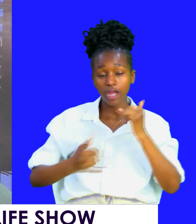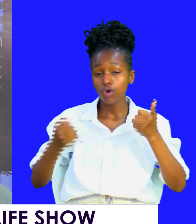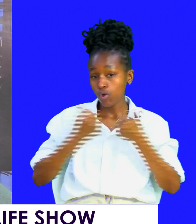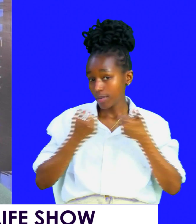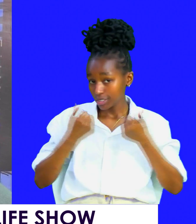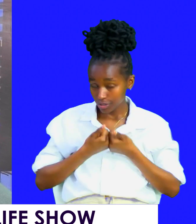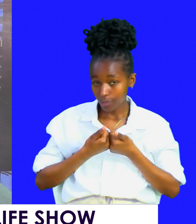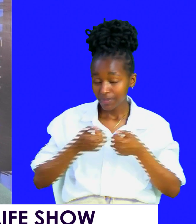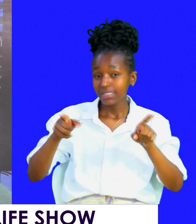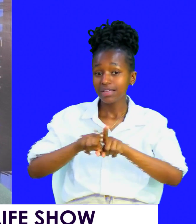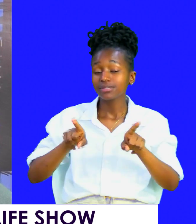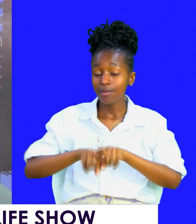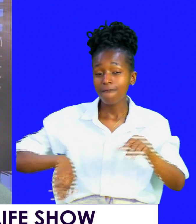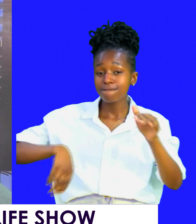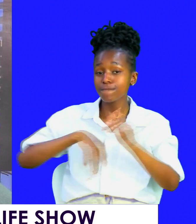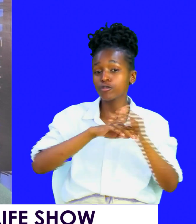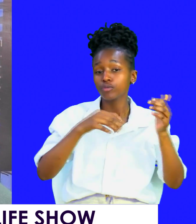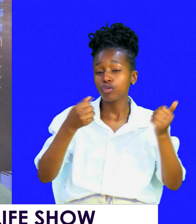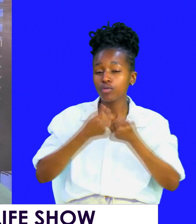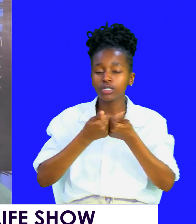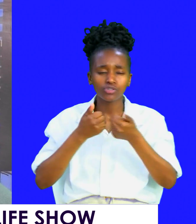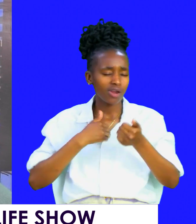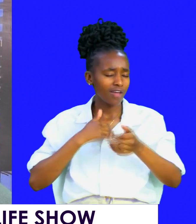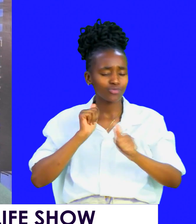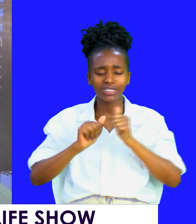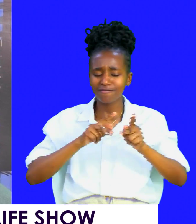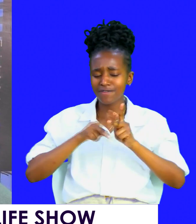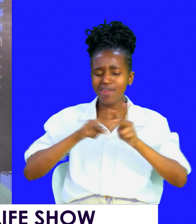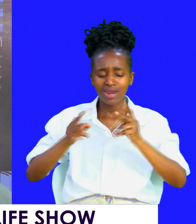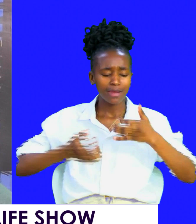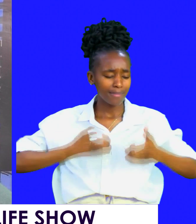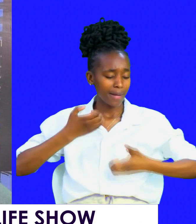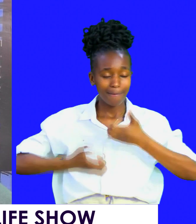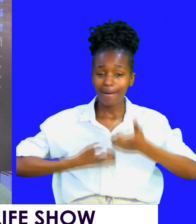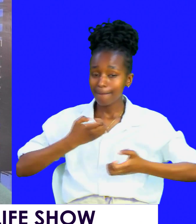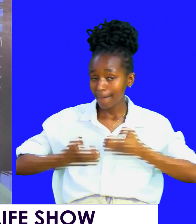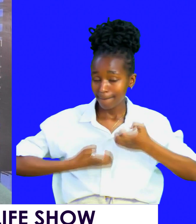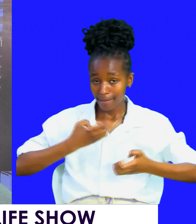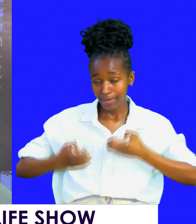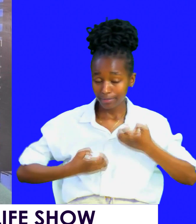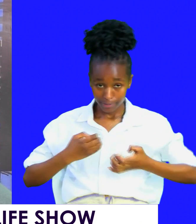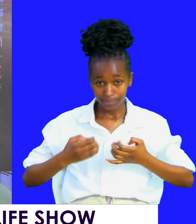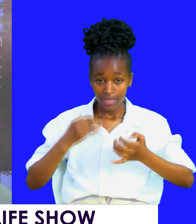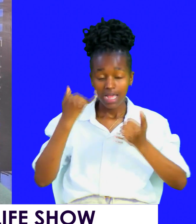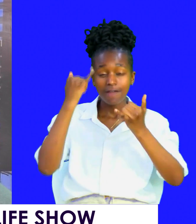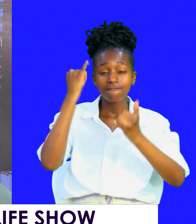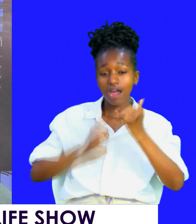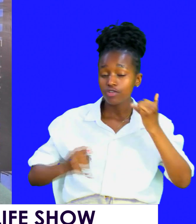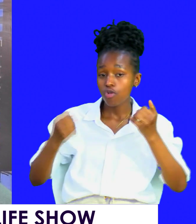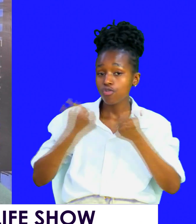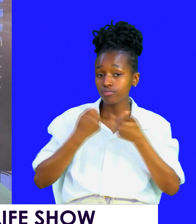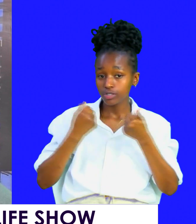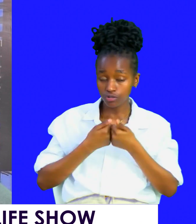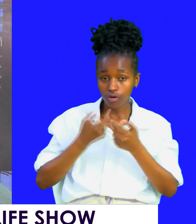our soccer match was one of the most exciting, the soccer match finals of our schools in our